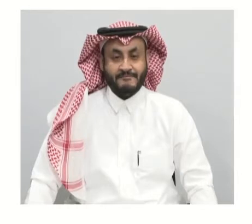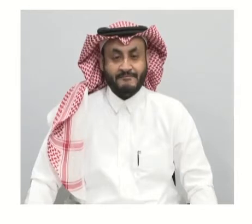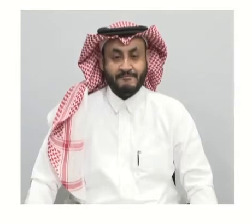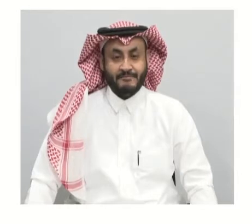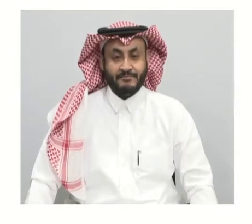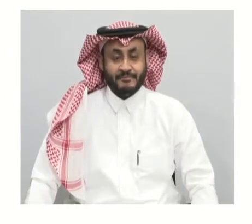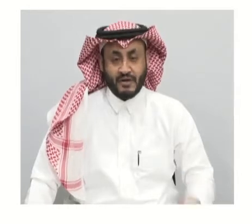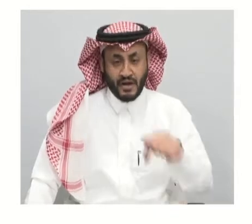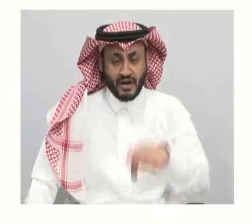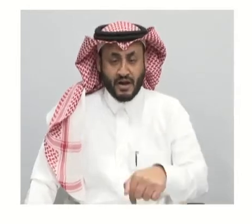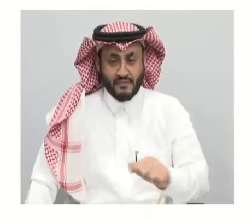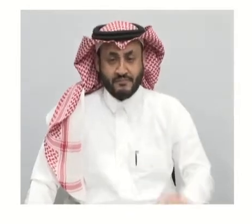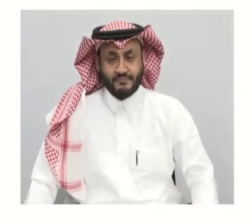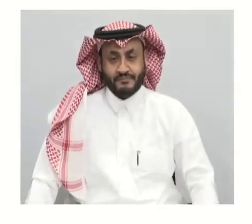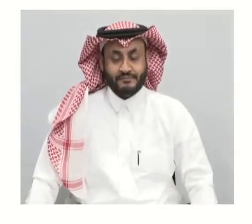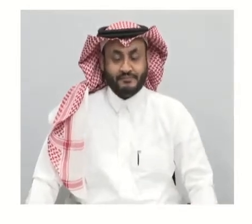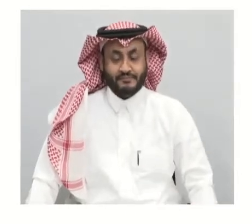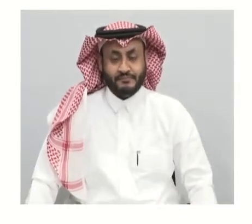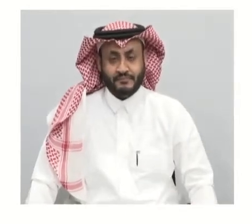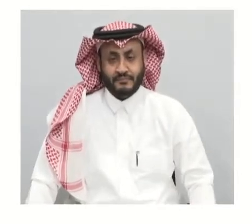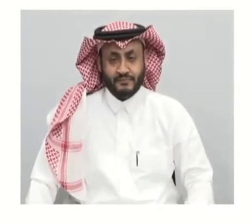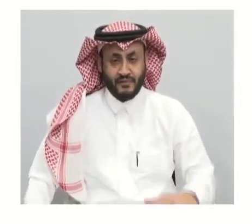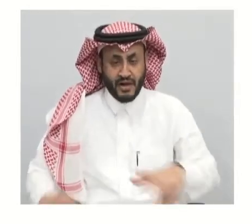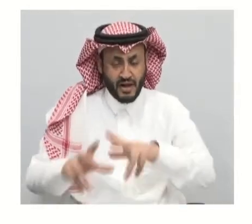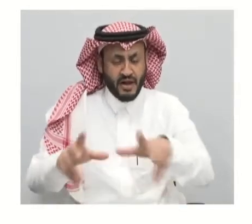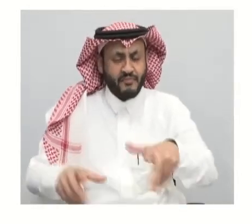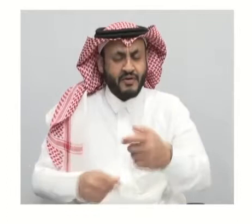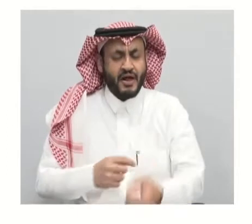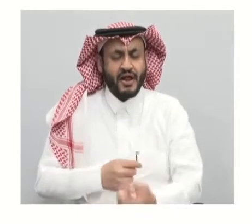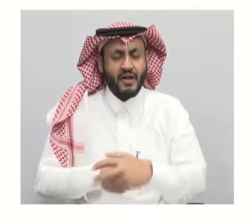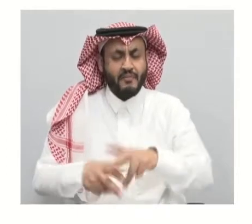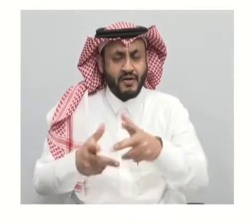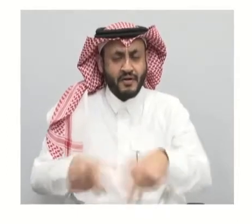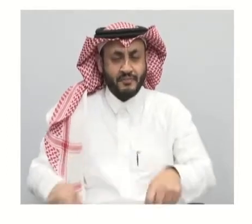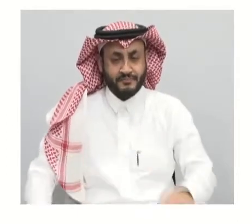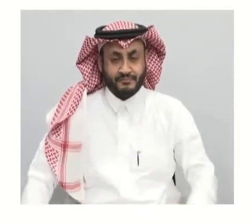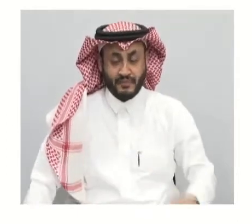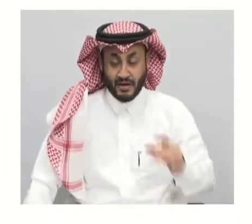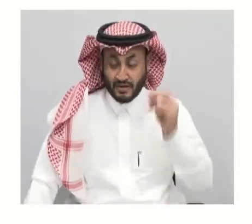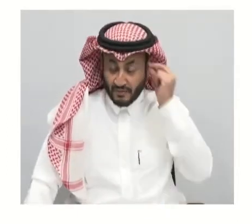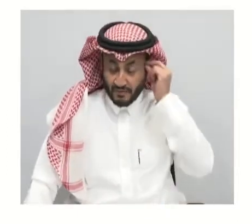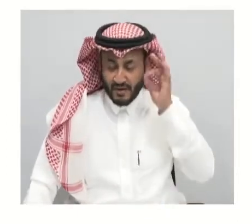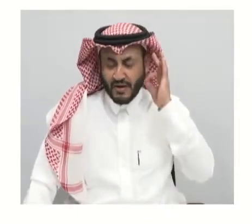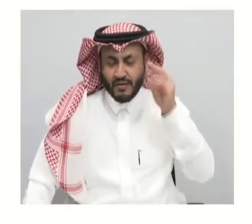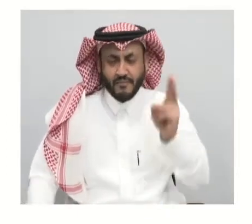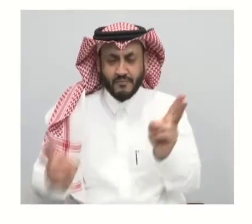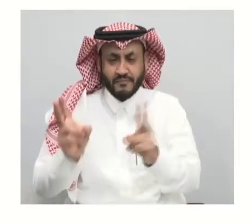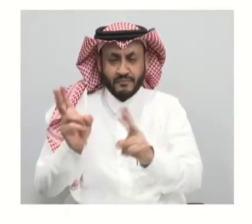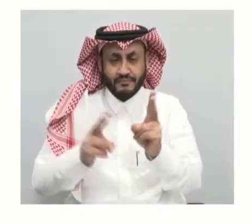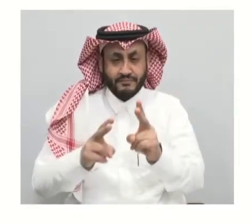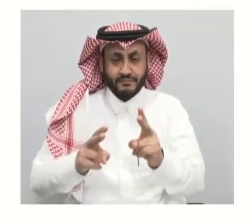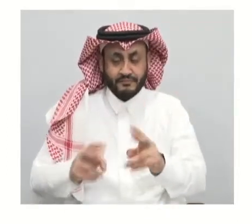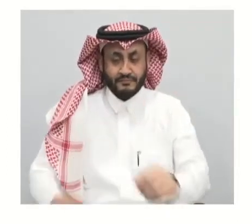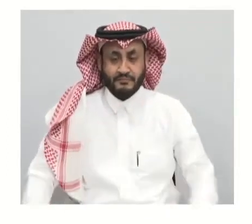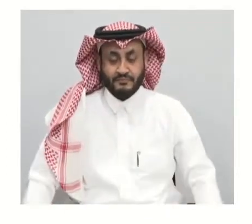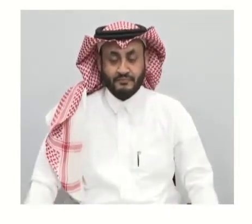Inshallah, in our lesson today, we will cover, by the end of it, you will be able to listen to conversations and